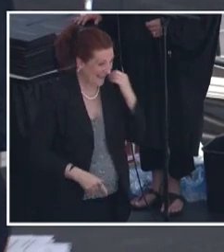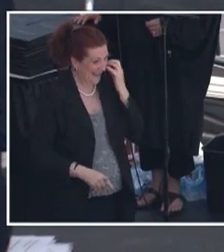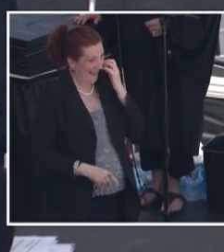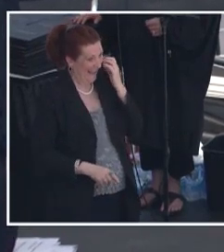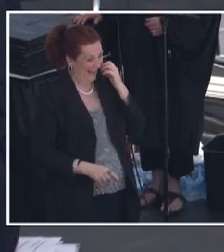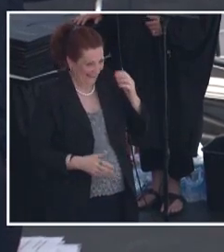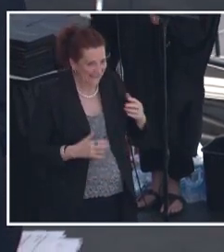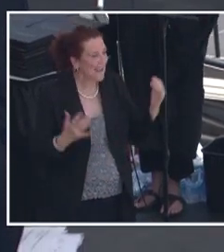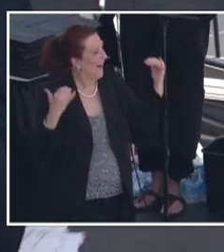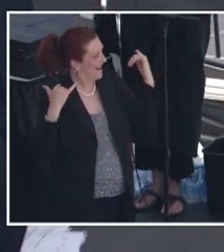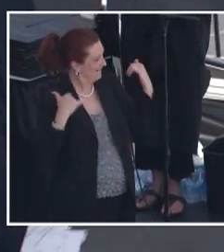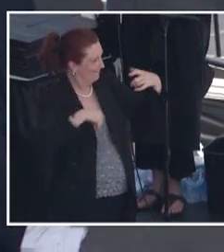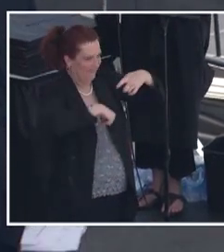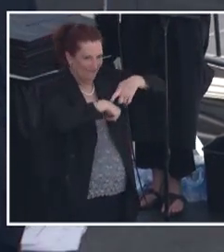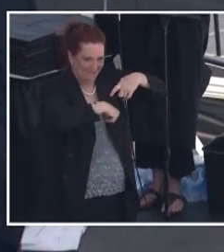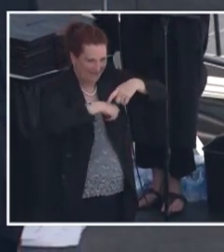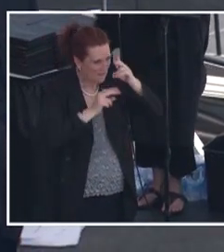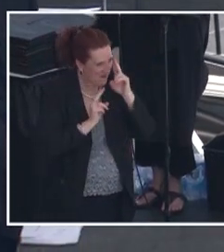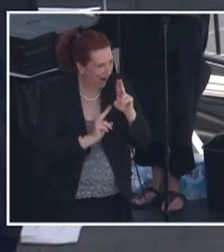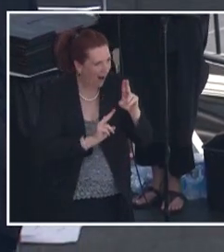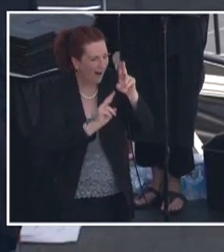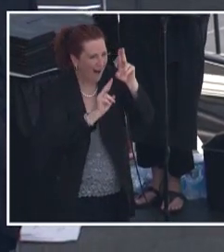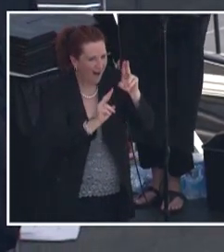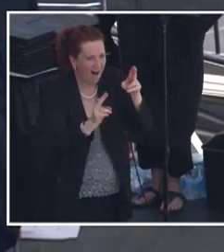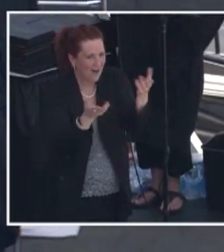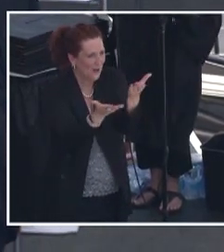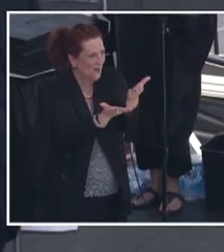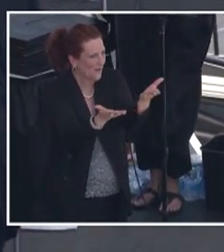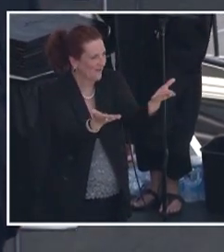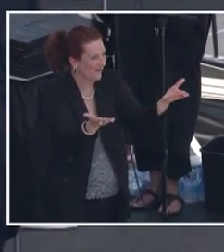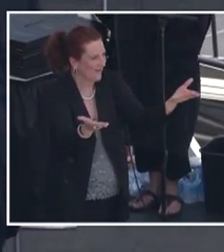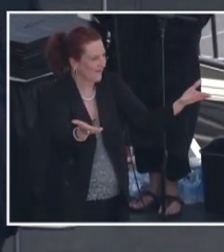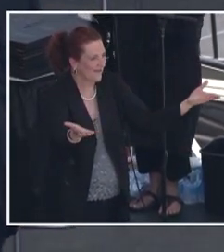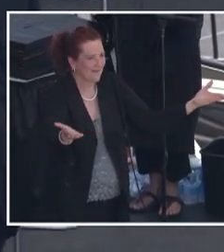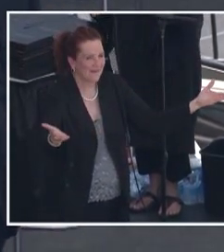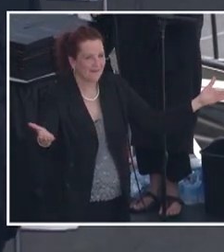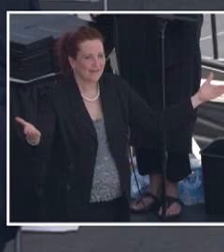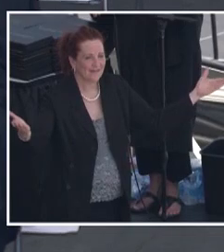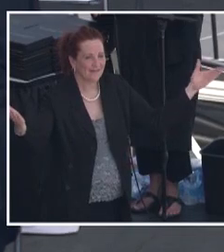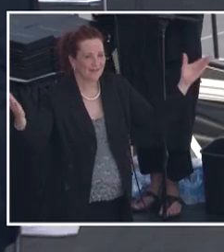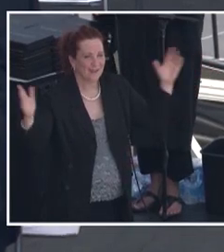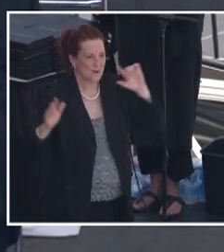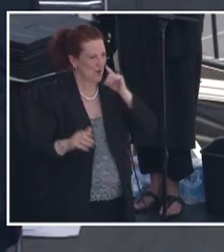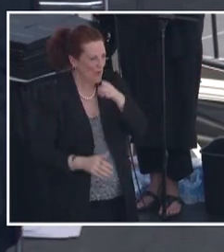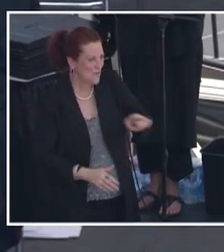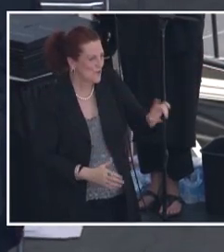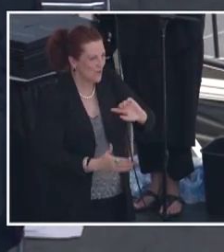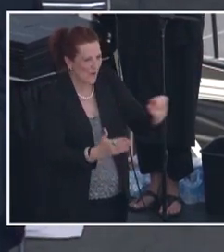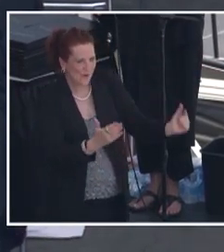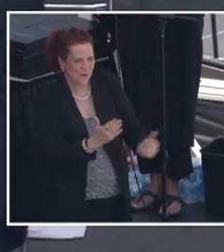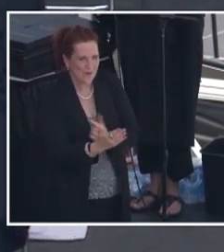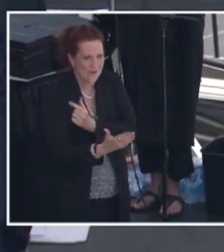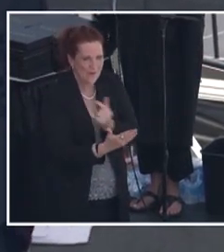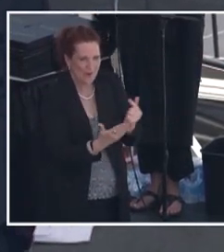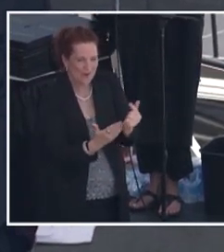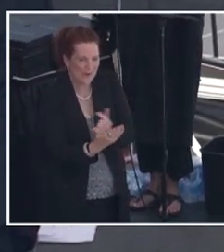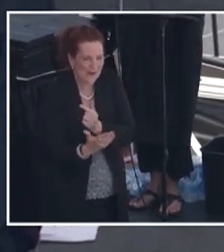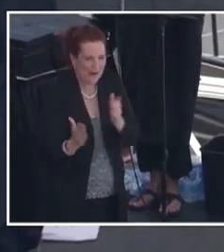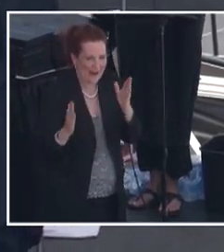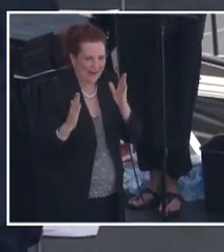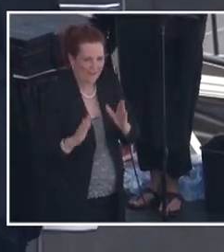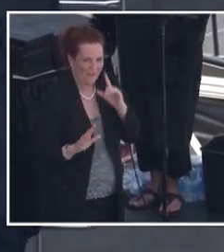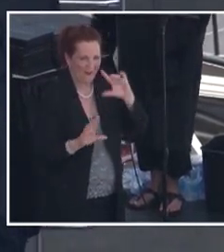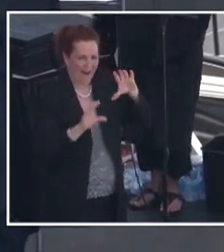It is now time to honor you as graduates of the 2017 graduating